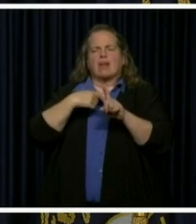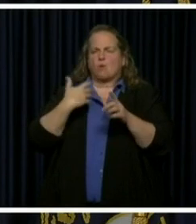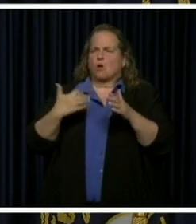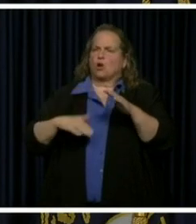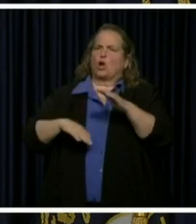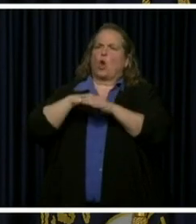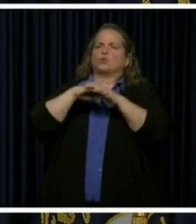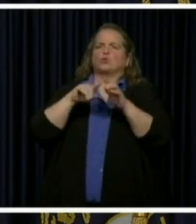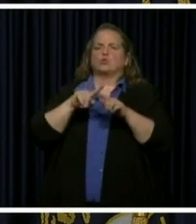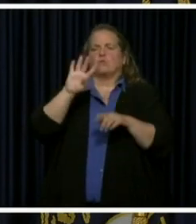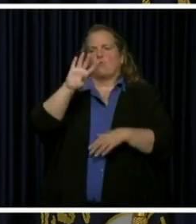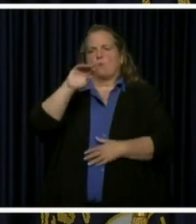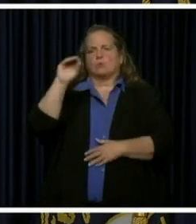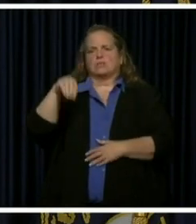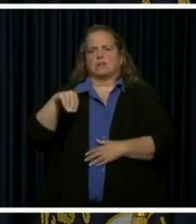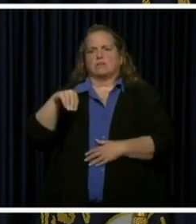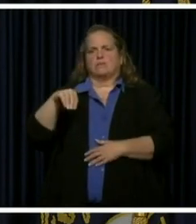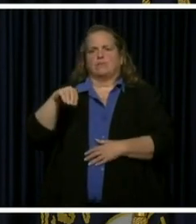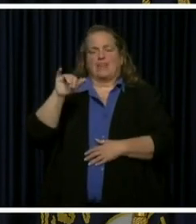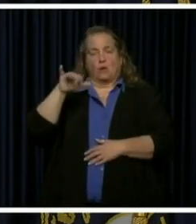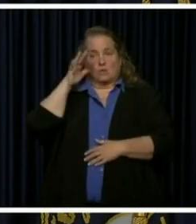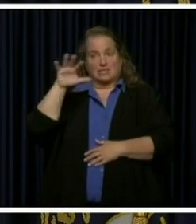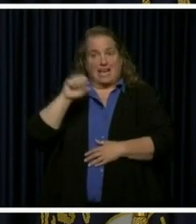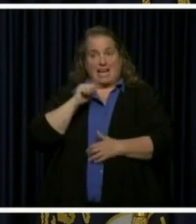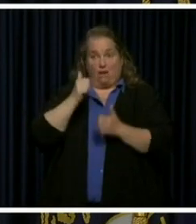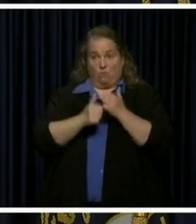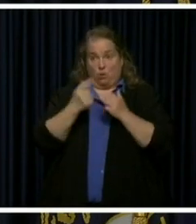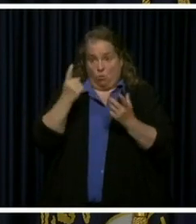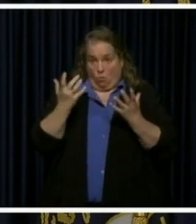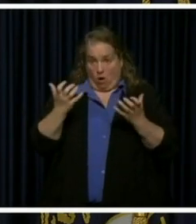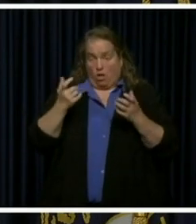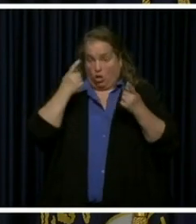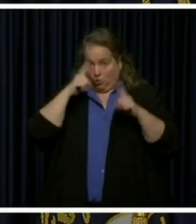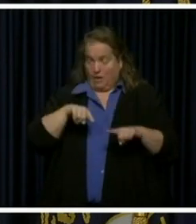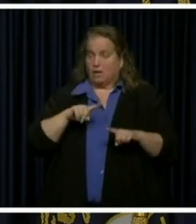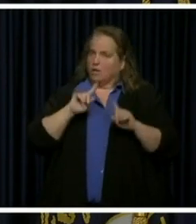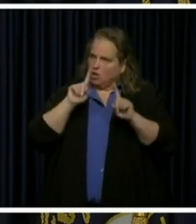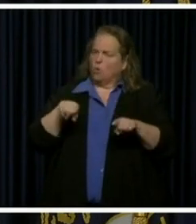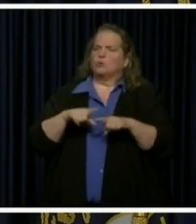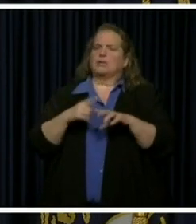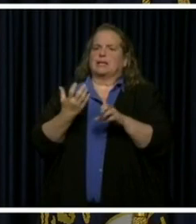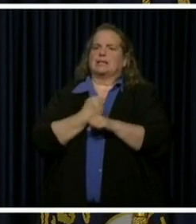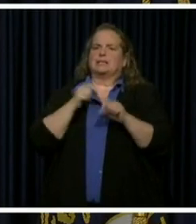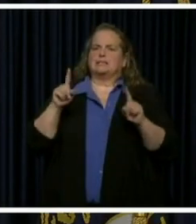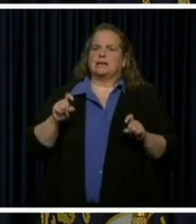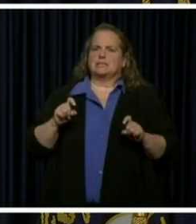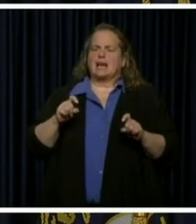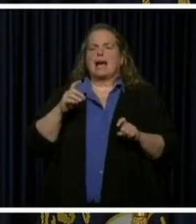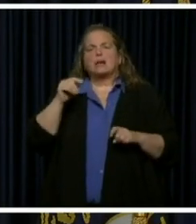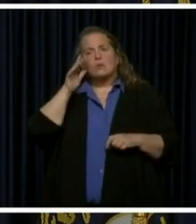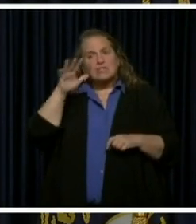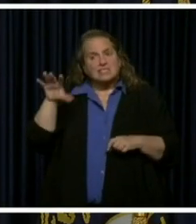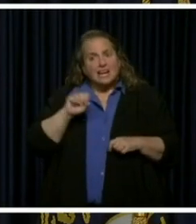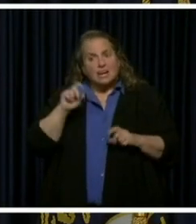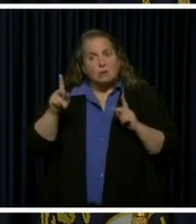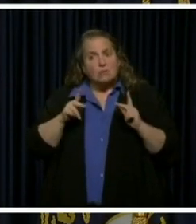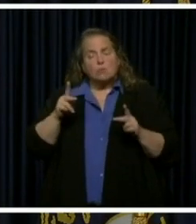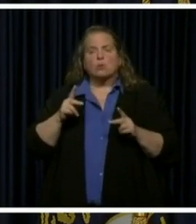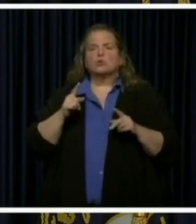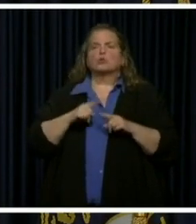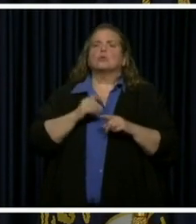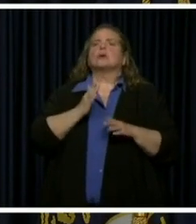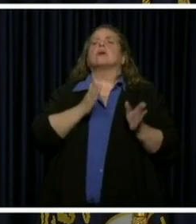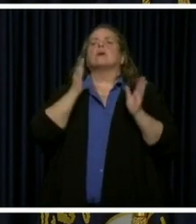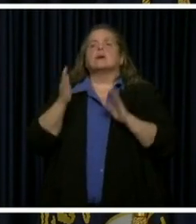closer to 4. That's going to take everybody wanting and agreeing and going out to get a test. And it's going to take people